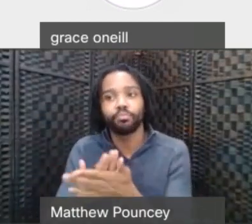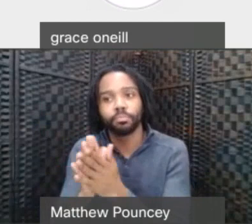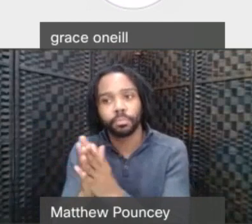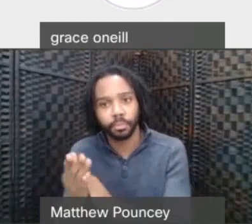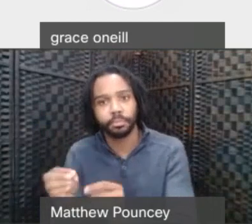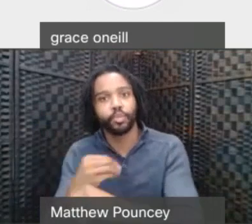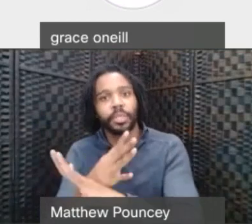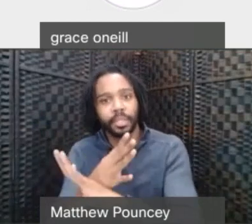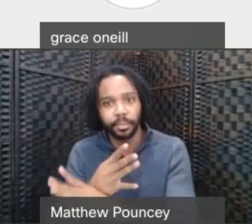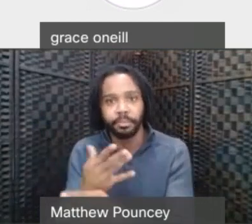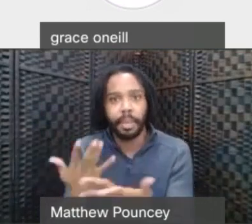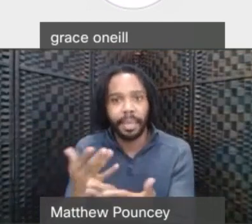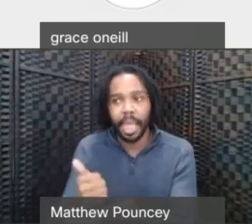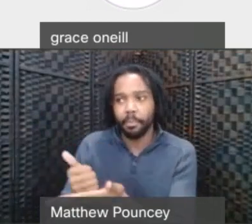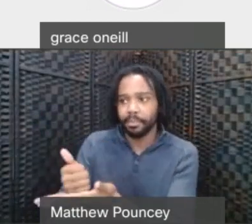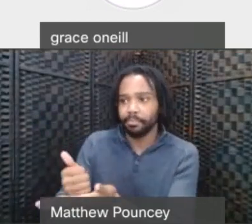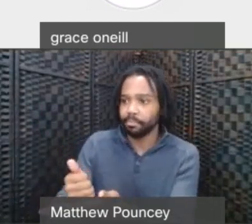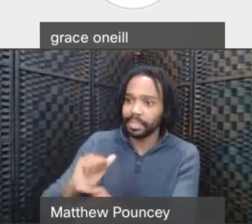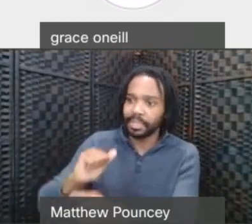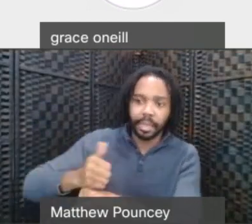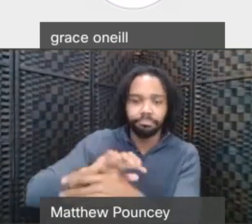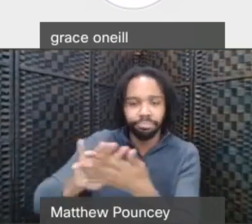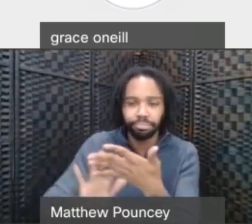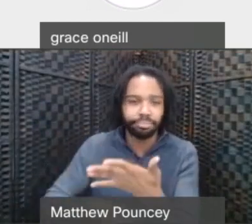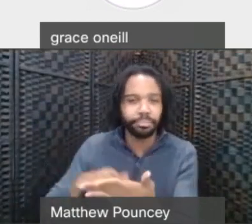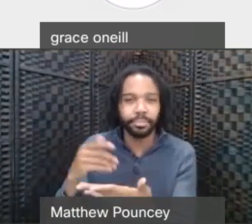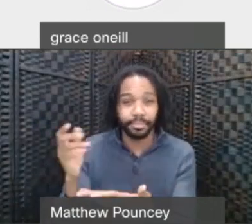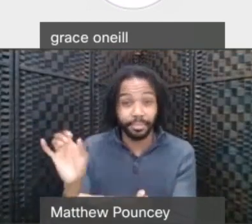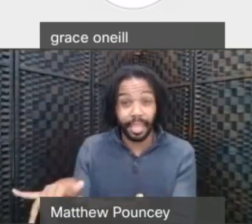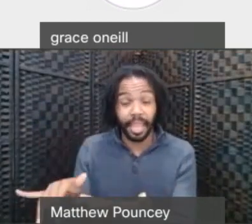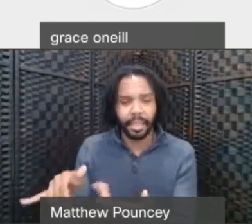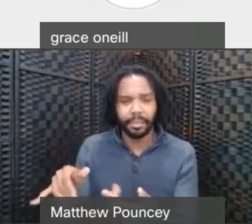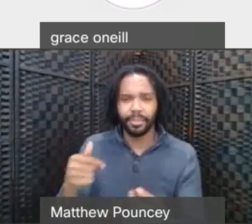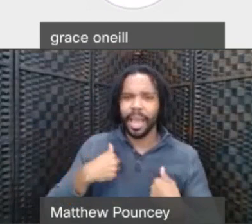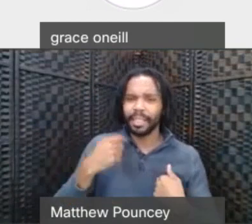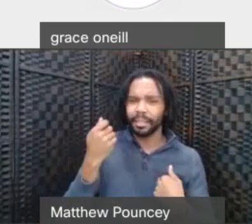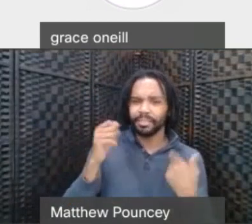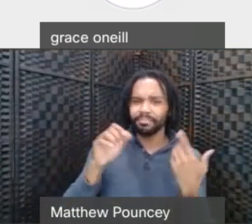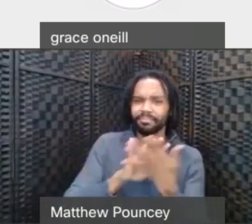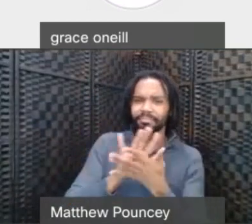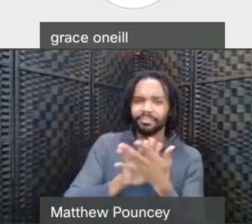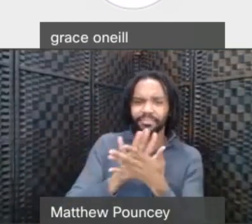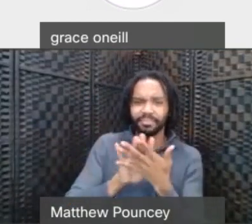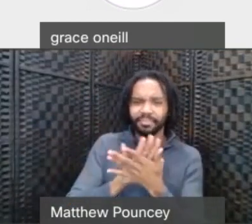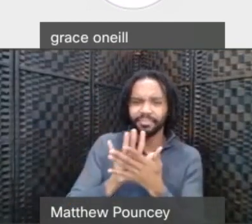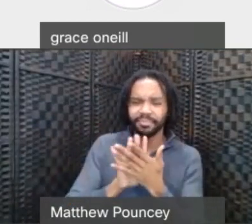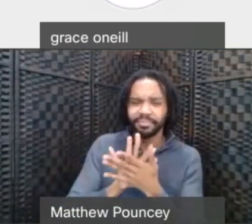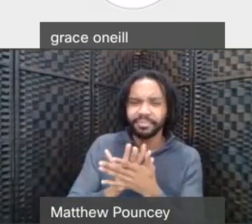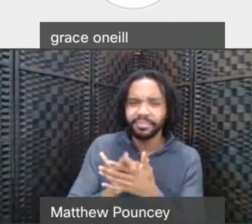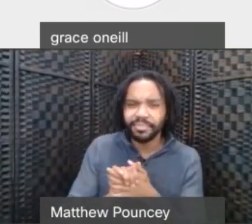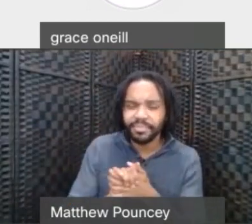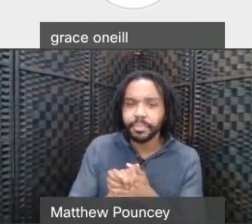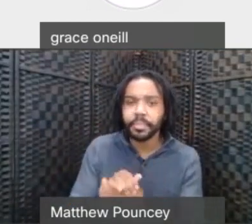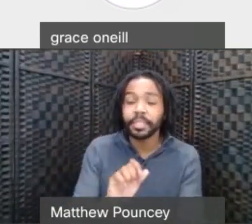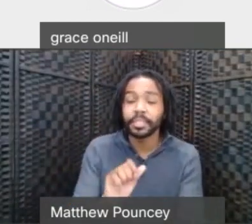them to set up, logging on, what have you. So I guess I'm confused. Is the concern that the authorization is